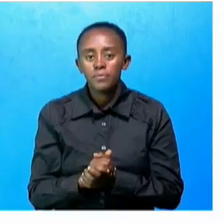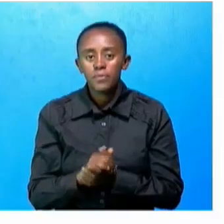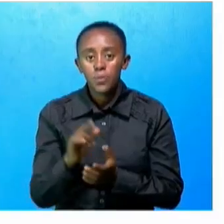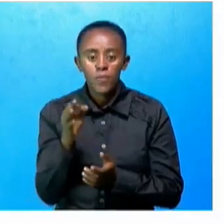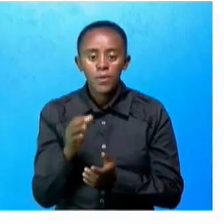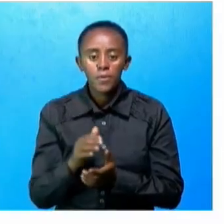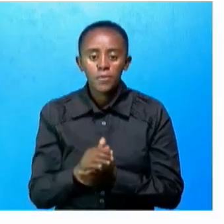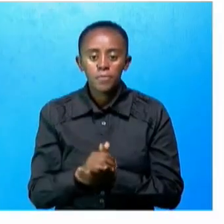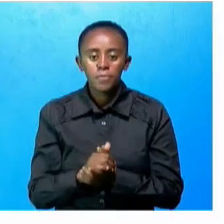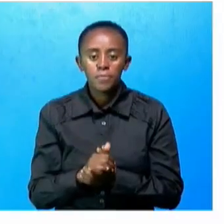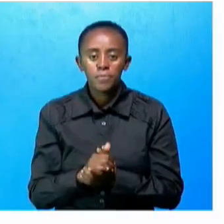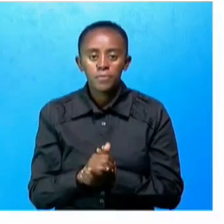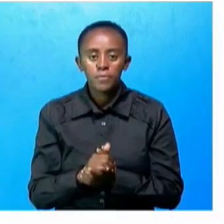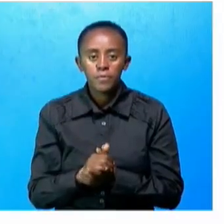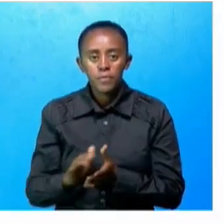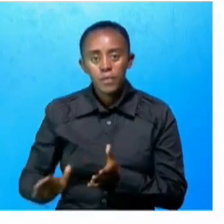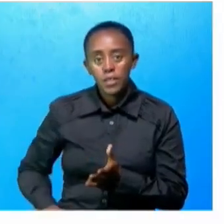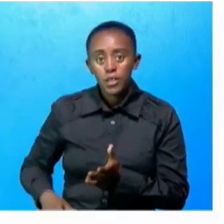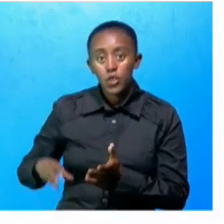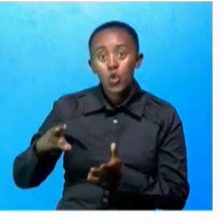of dogs